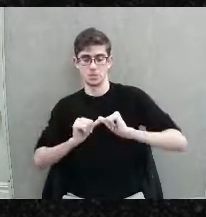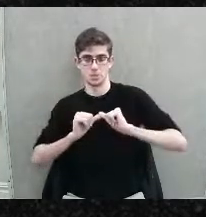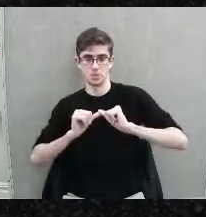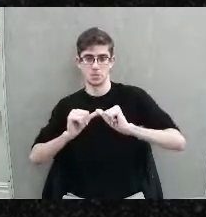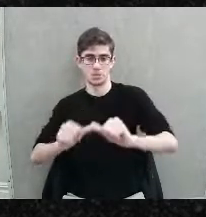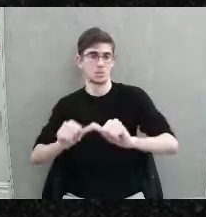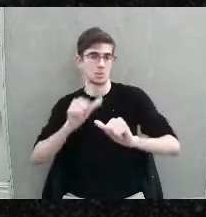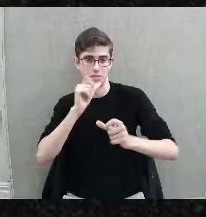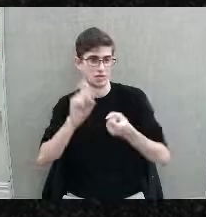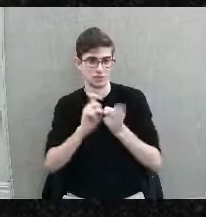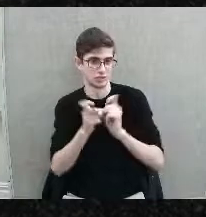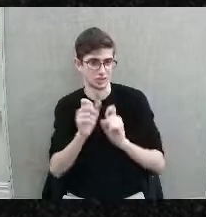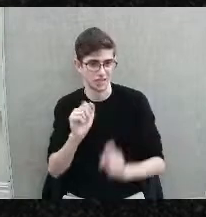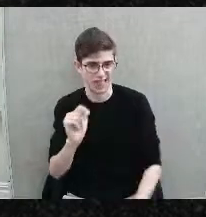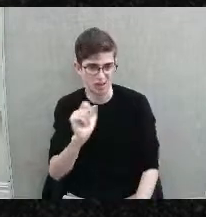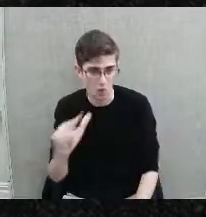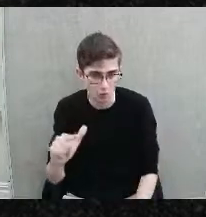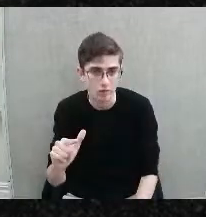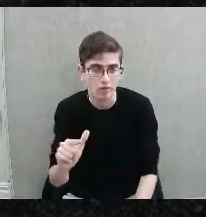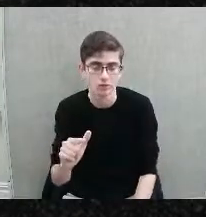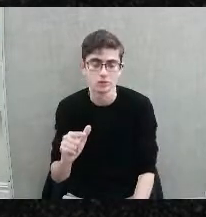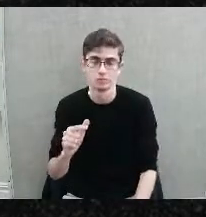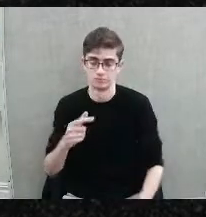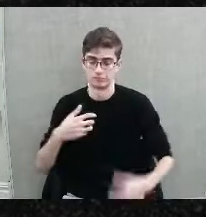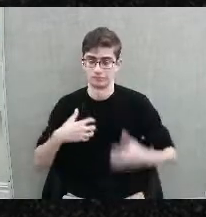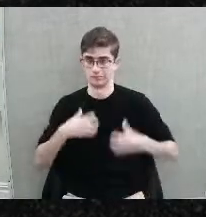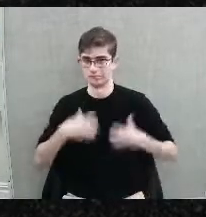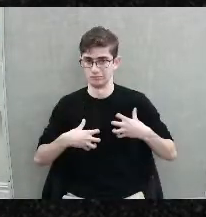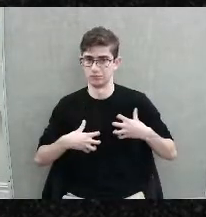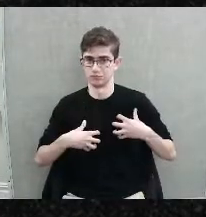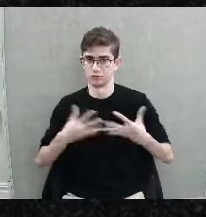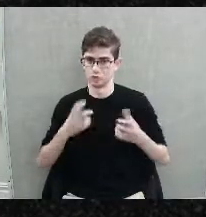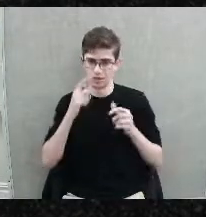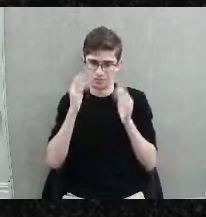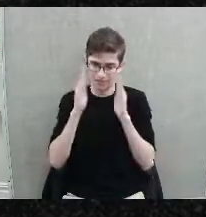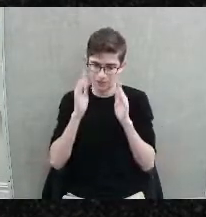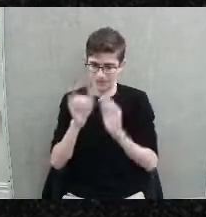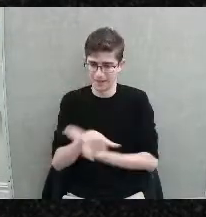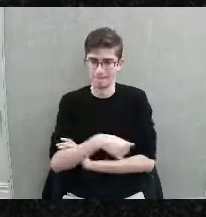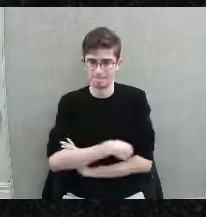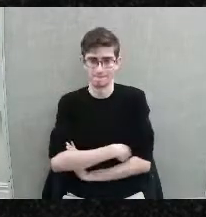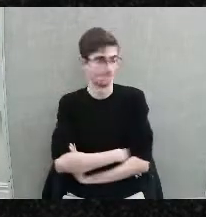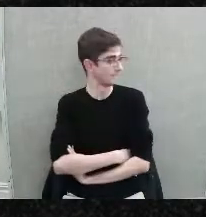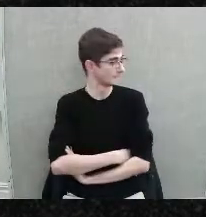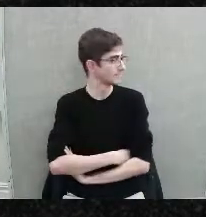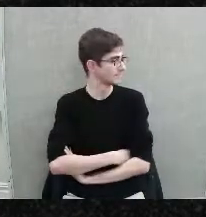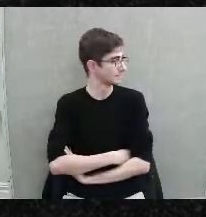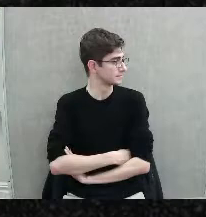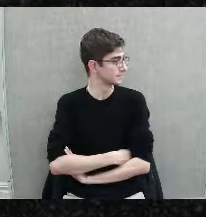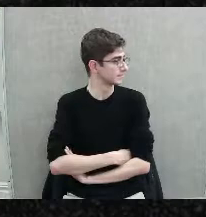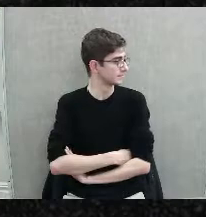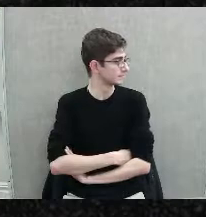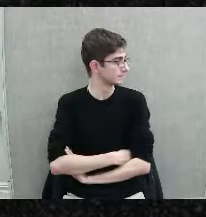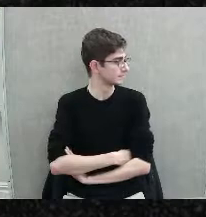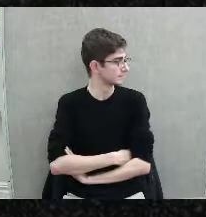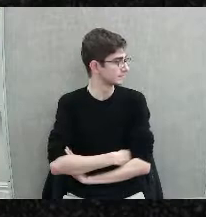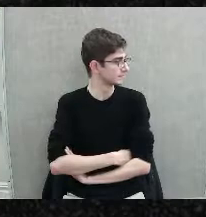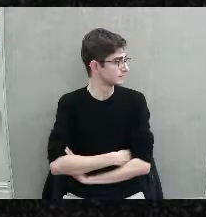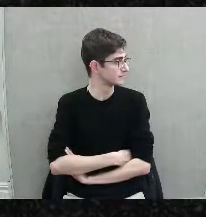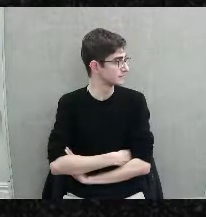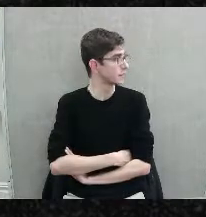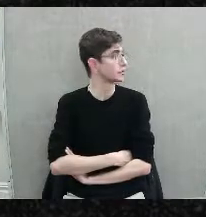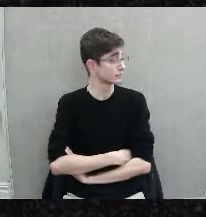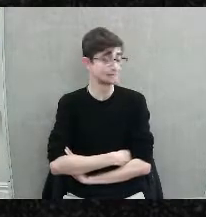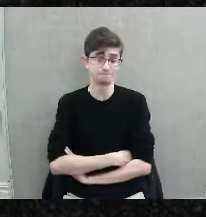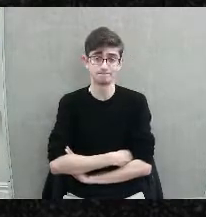distressing ways that I think we need to also pay attention to. Great, thank you. So our next question is going to be on paradoxes, specifically